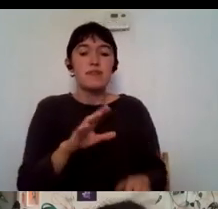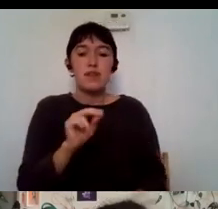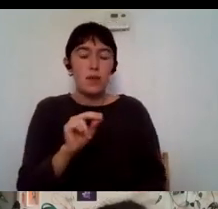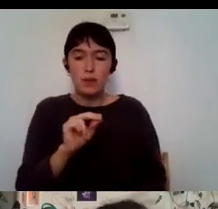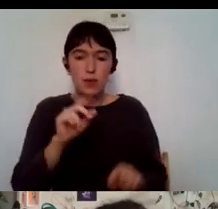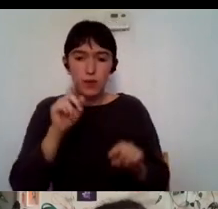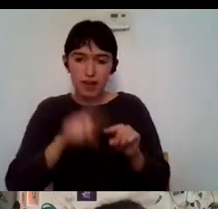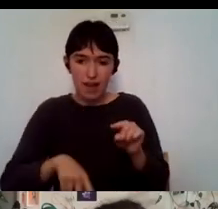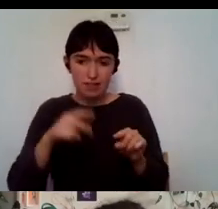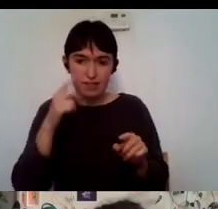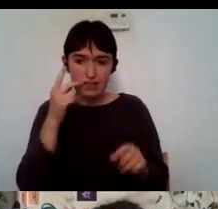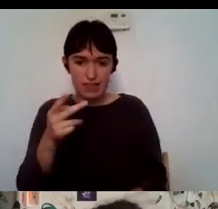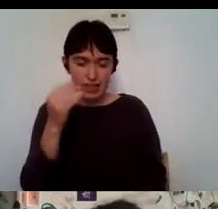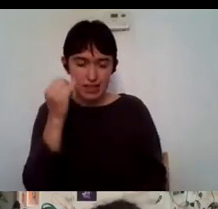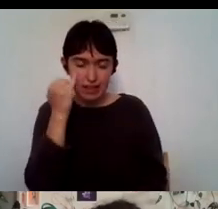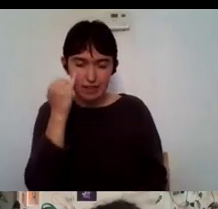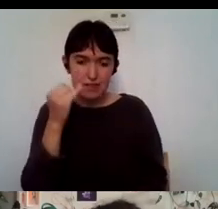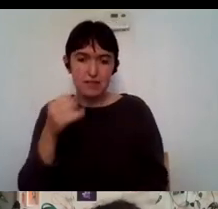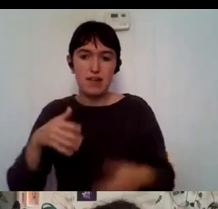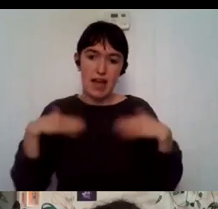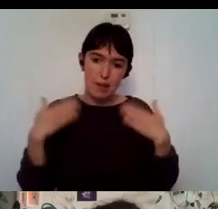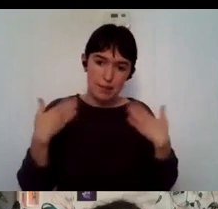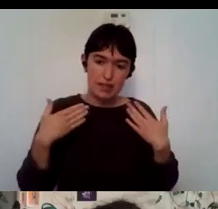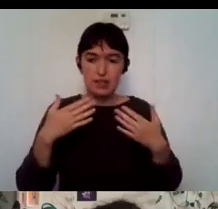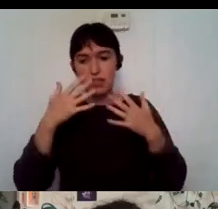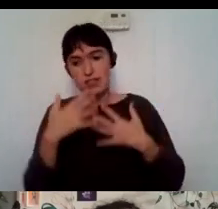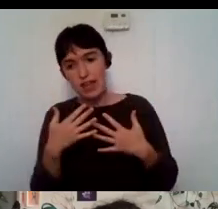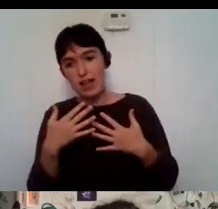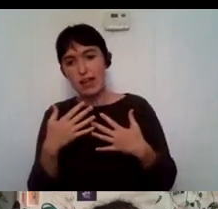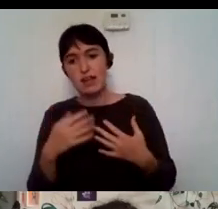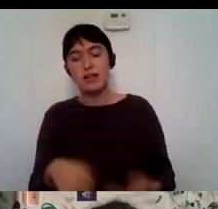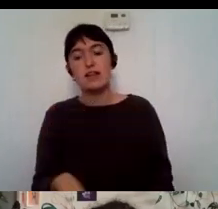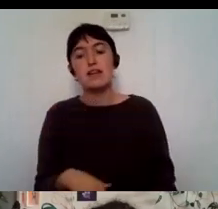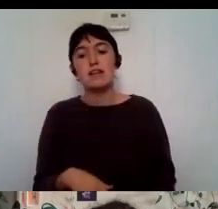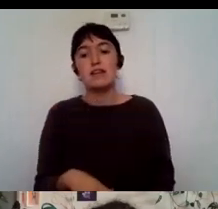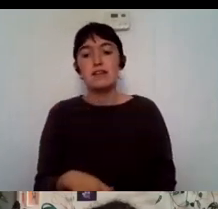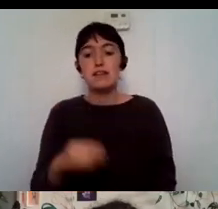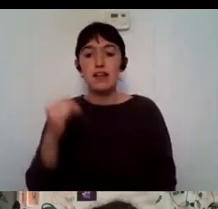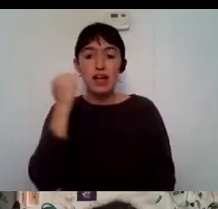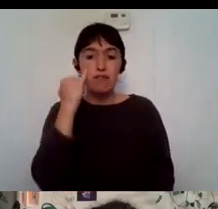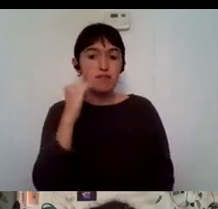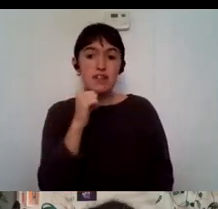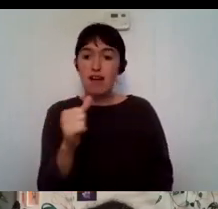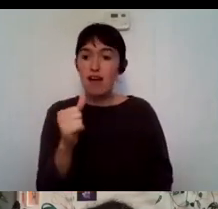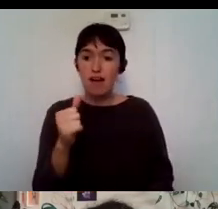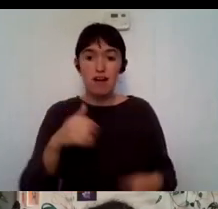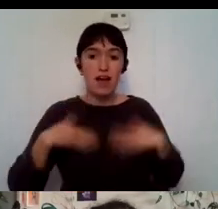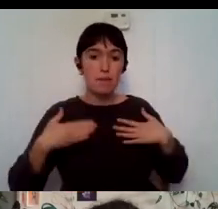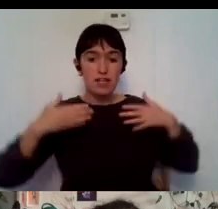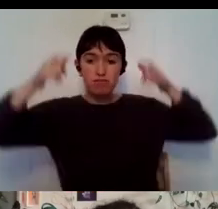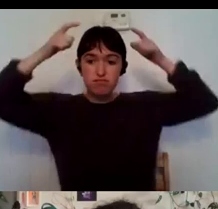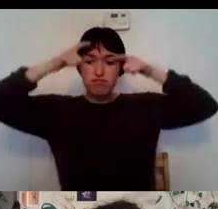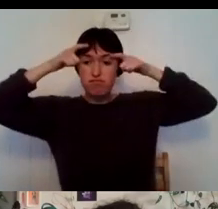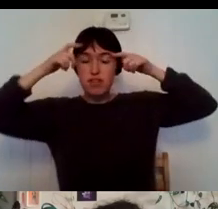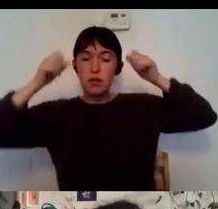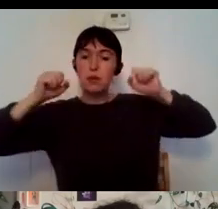wearing the cap. Obviously, if someone is unhappy wearing the cap, they can just take it off and stop doing the experiment. So